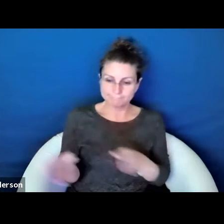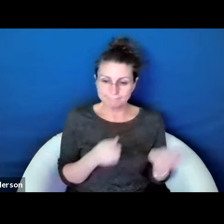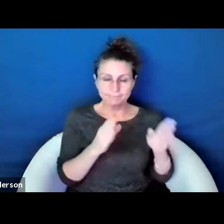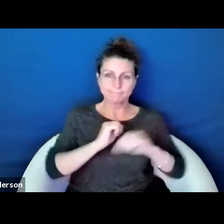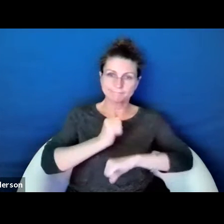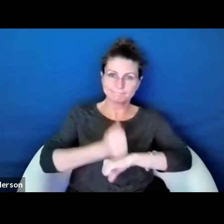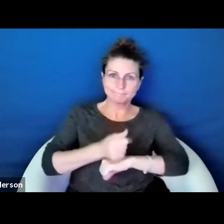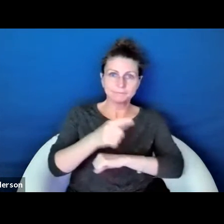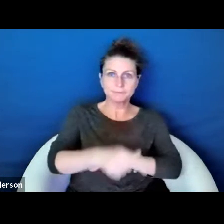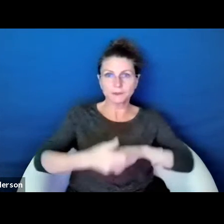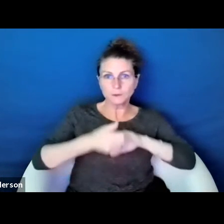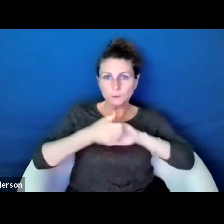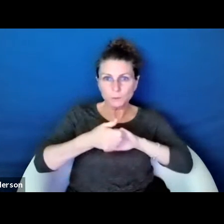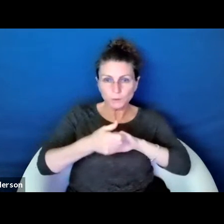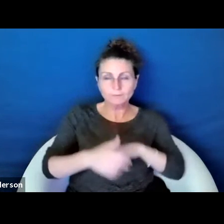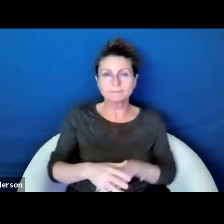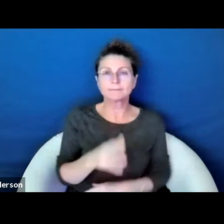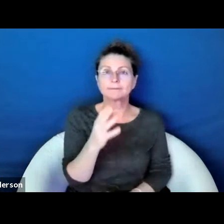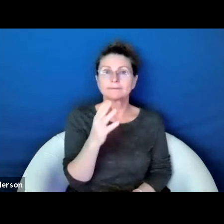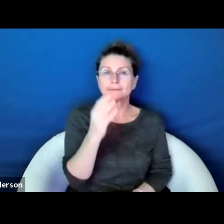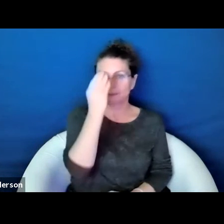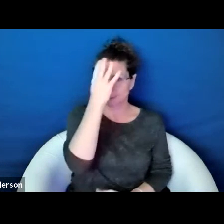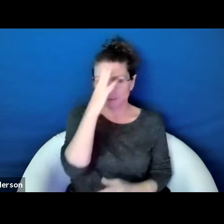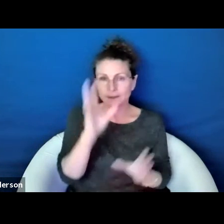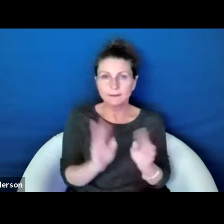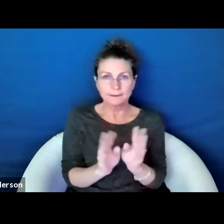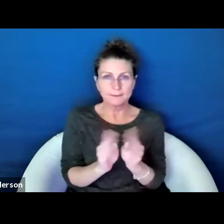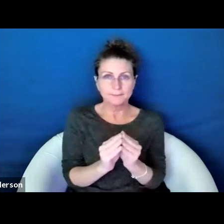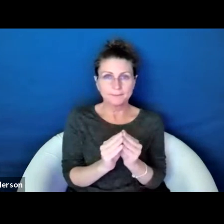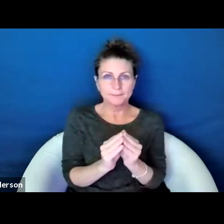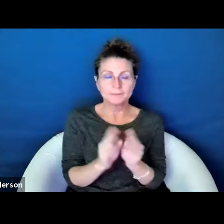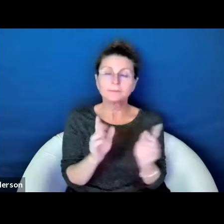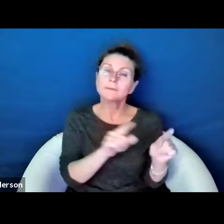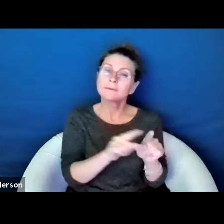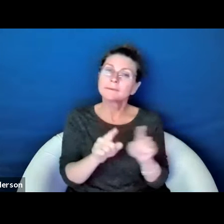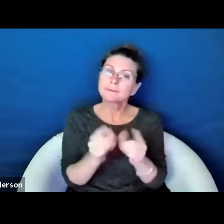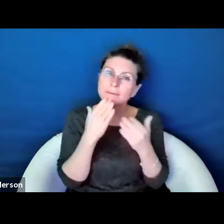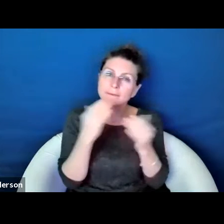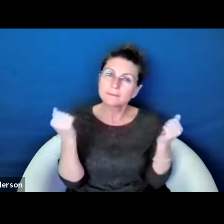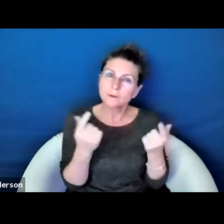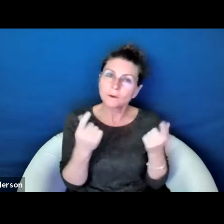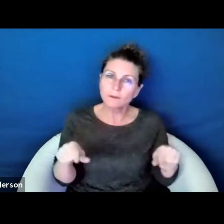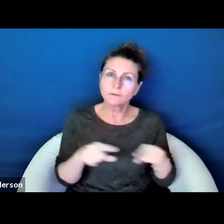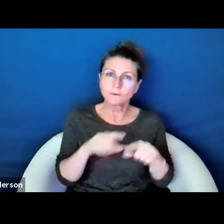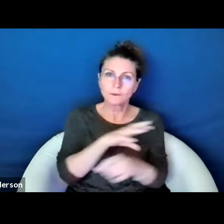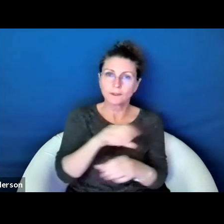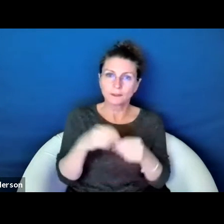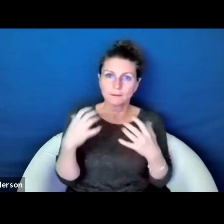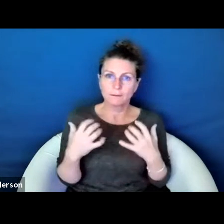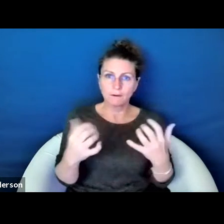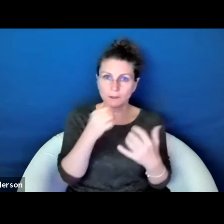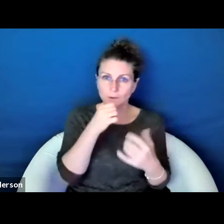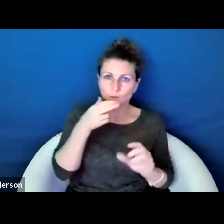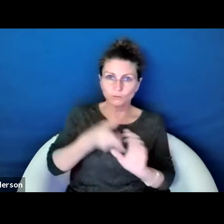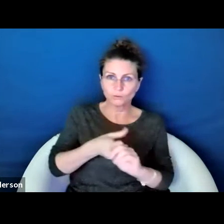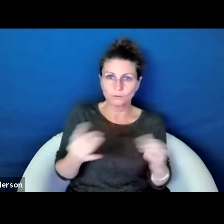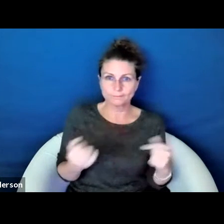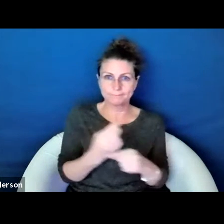joint information session. And of course, thank all of you in the audience who were able to join us this